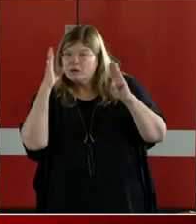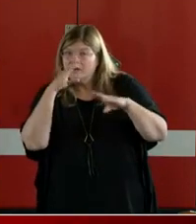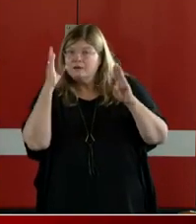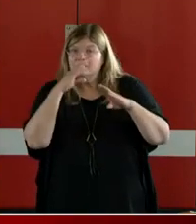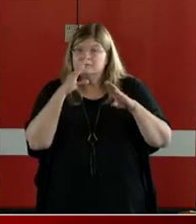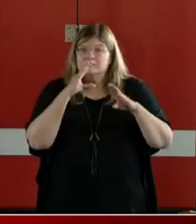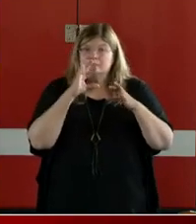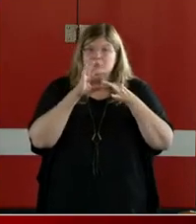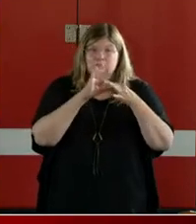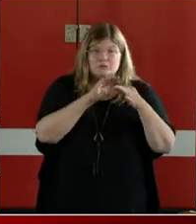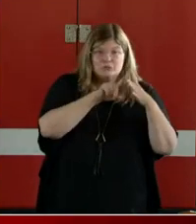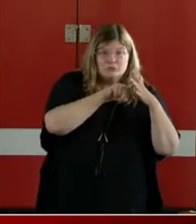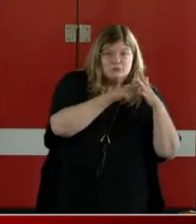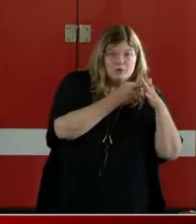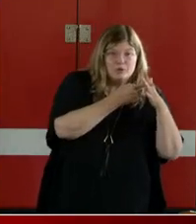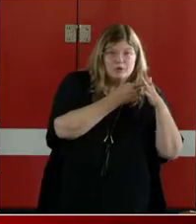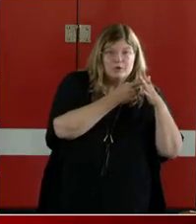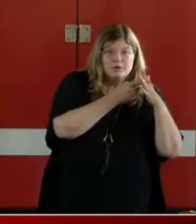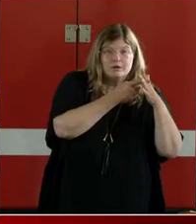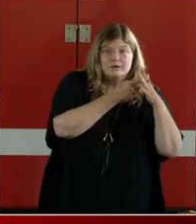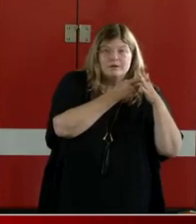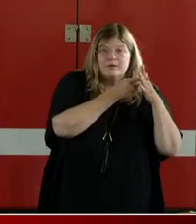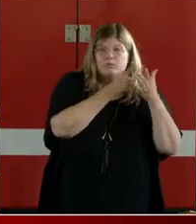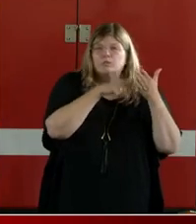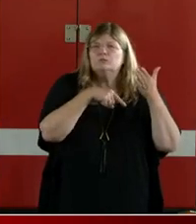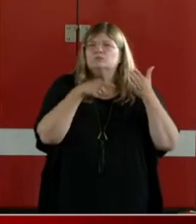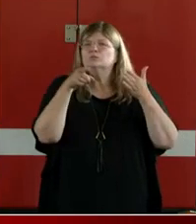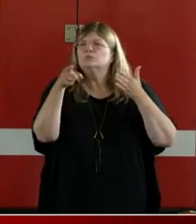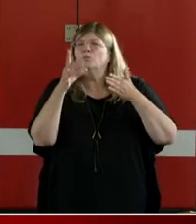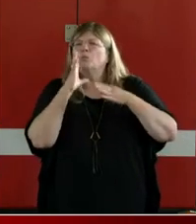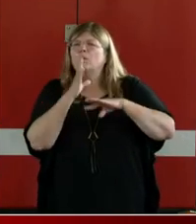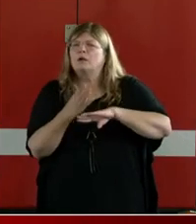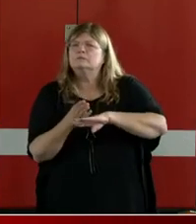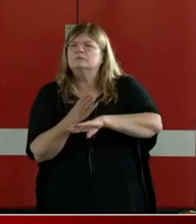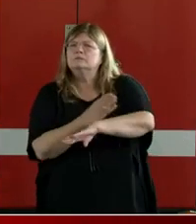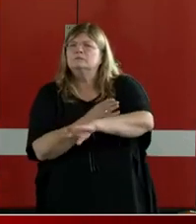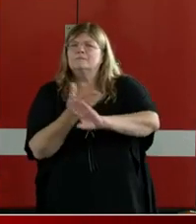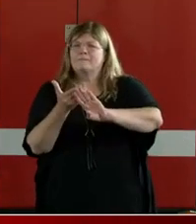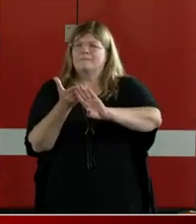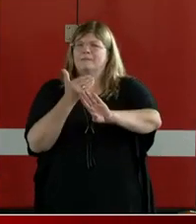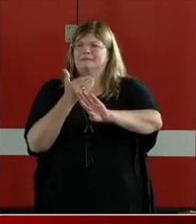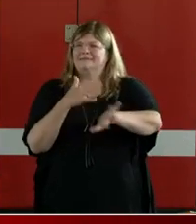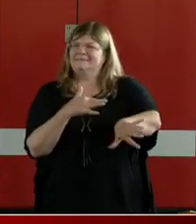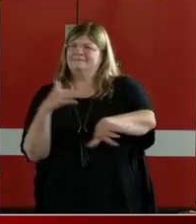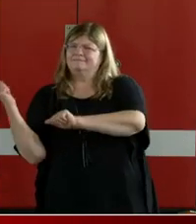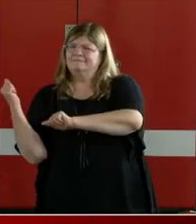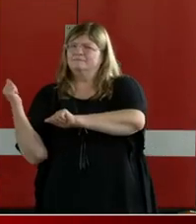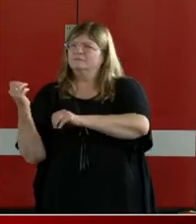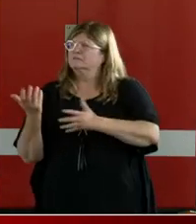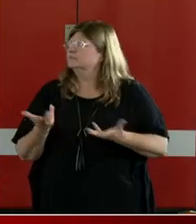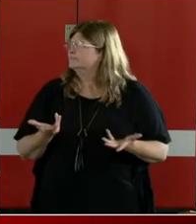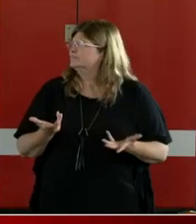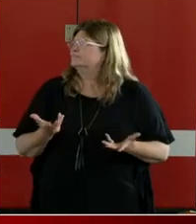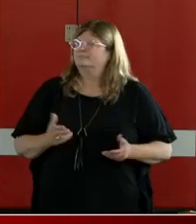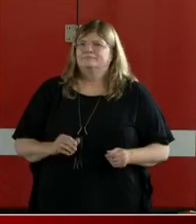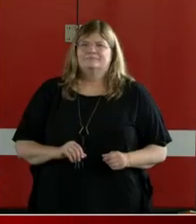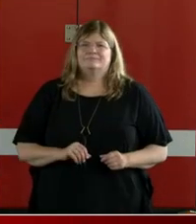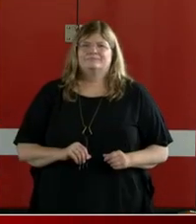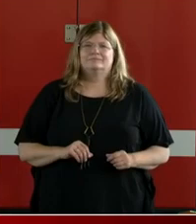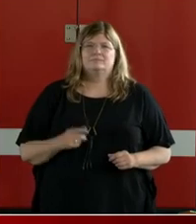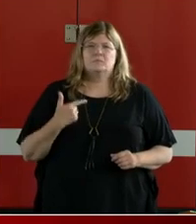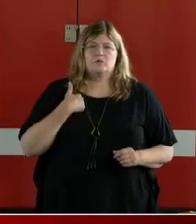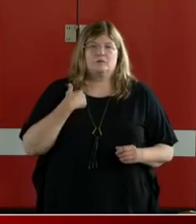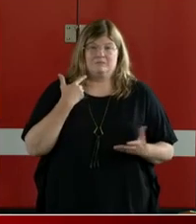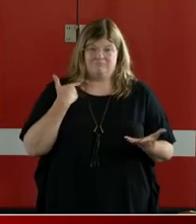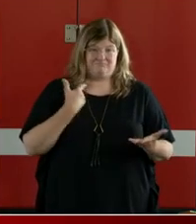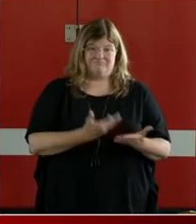when you took on this role years back? So I realized there were the visual issues that everybody saw up front, but